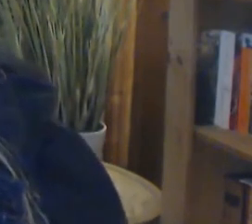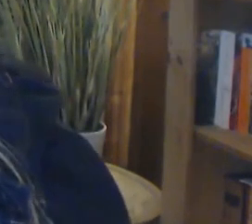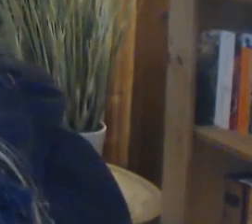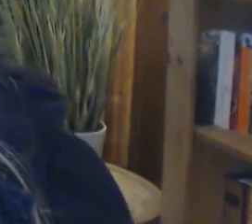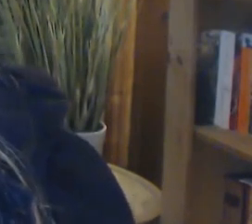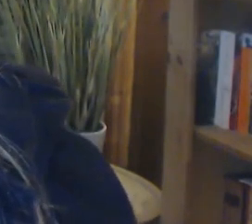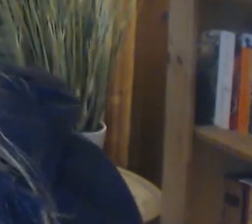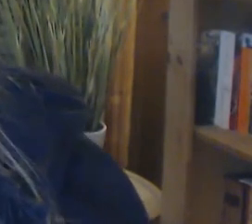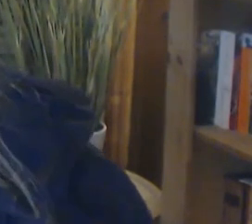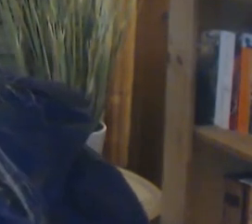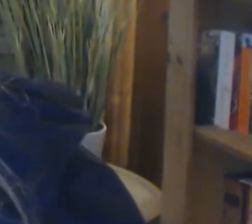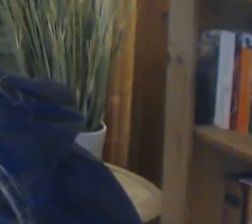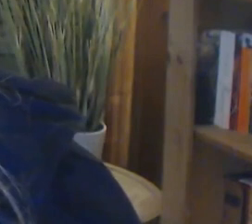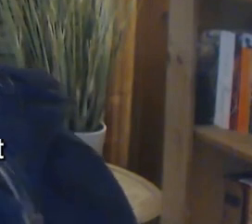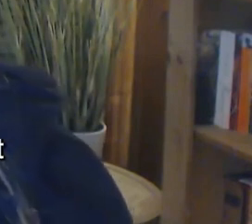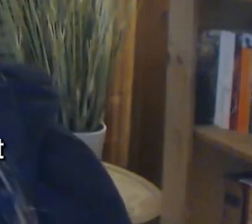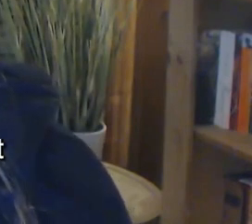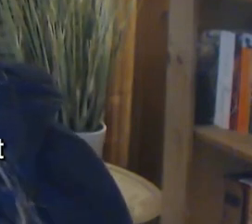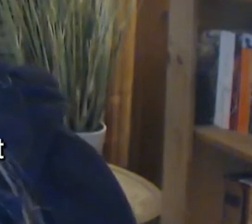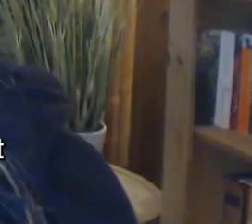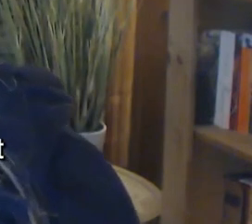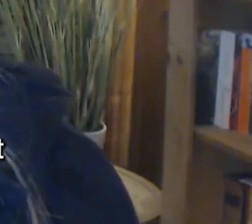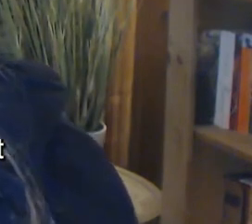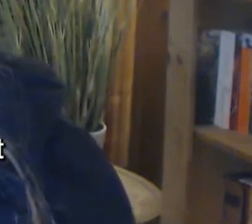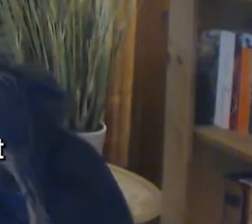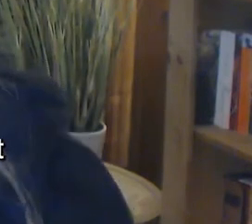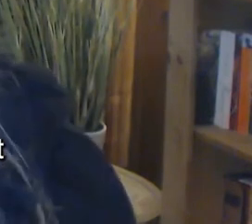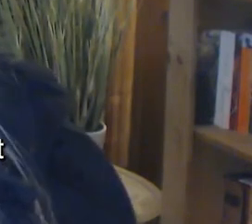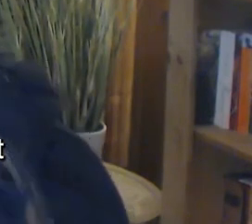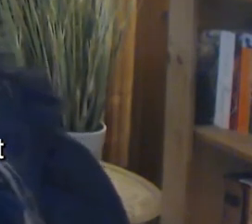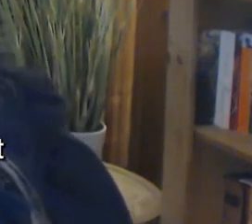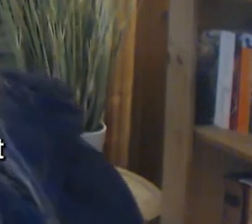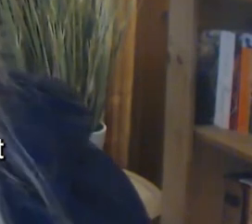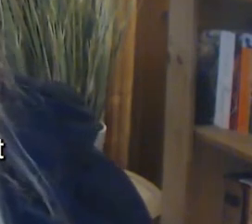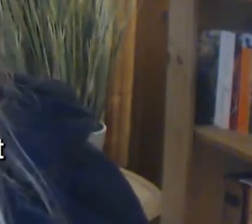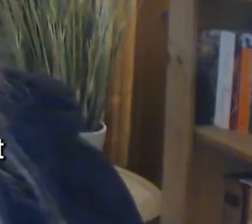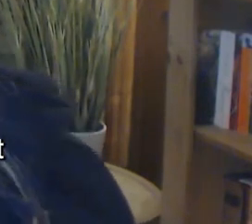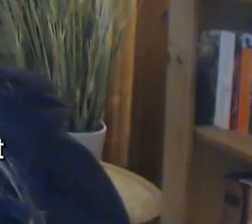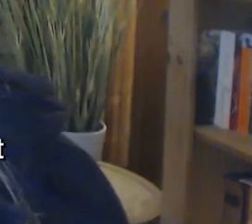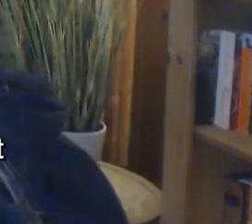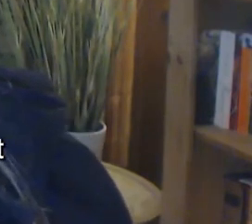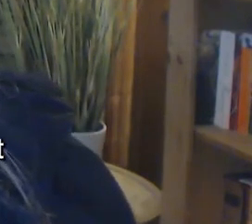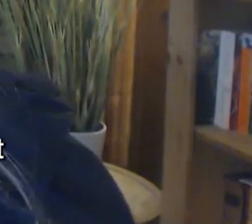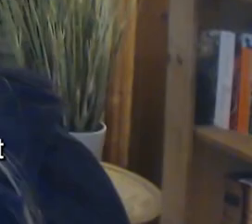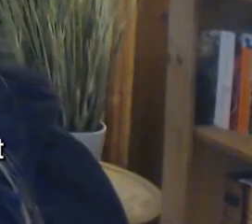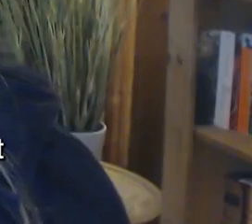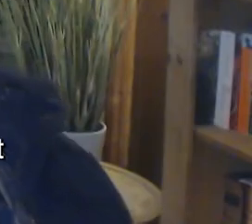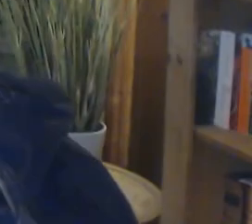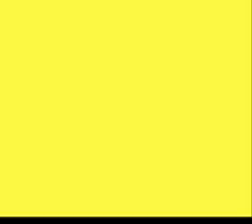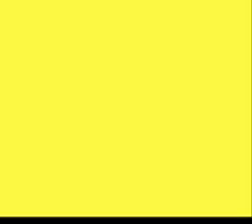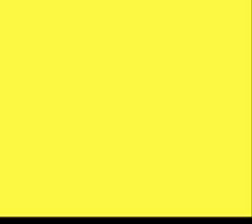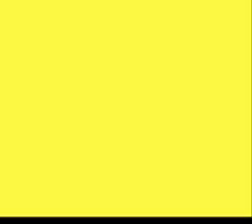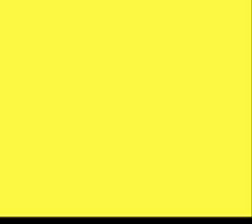and author and science communicator, Stephen McGann, who's most famous at the moment for starring in Call the Midwife.